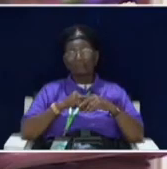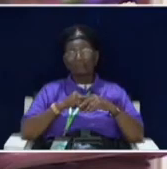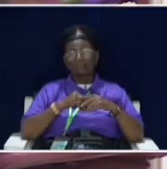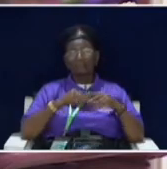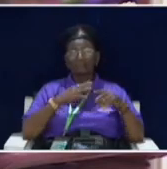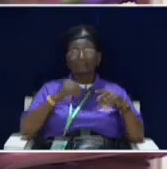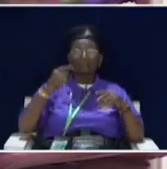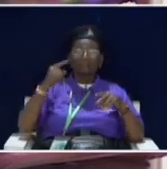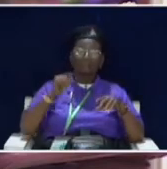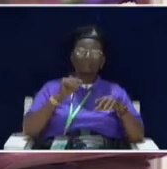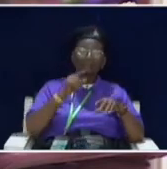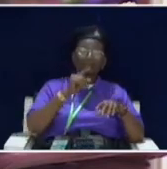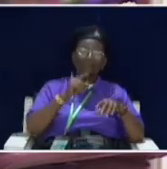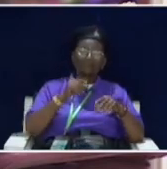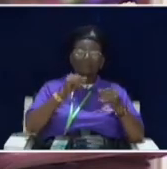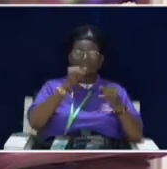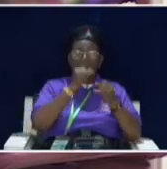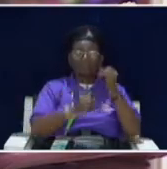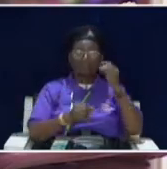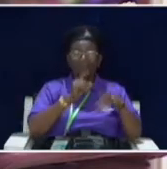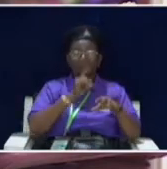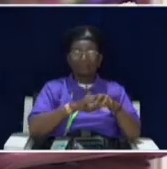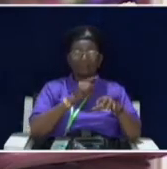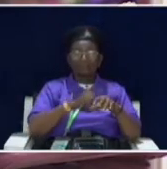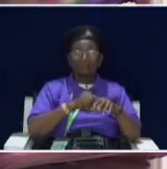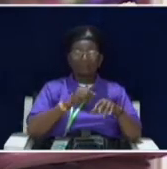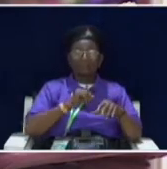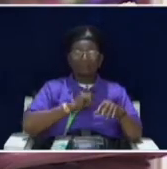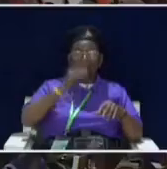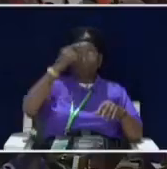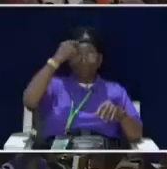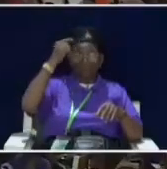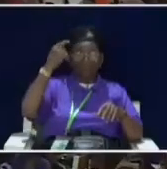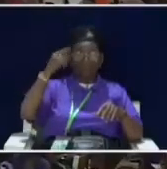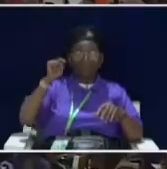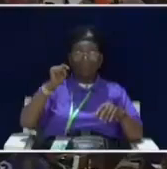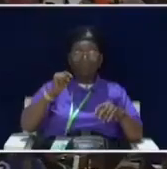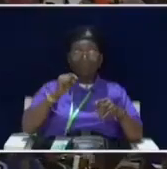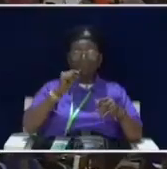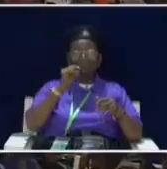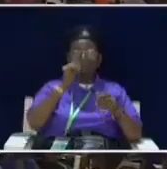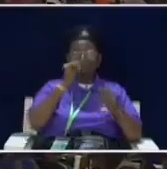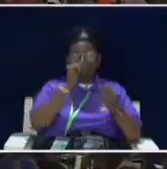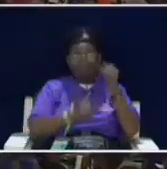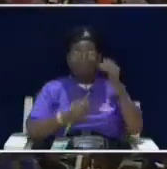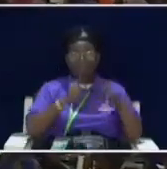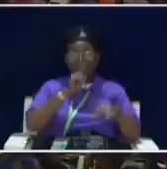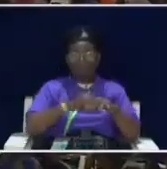the last time I think we heard from her, she already had 5 children.